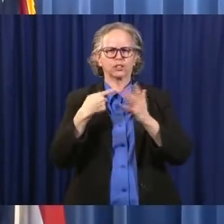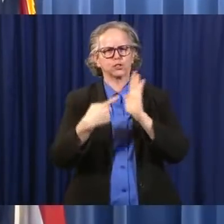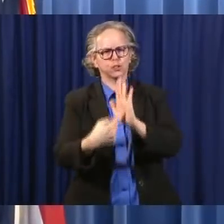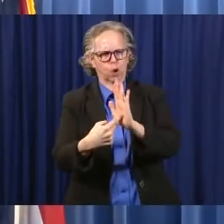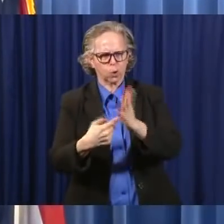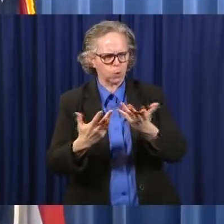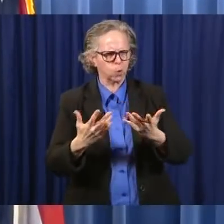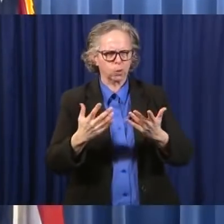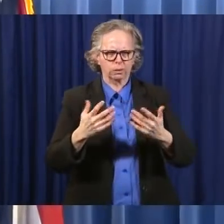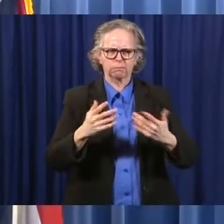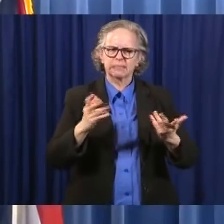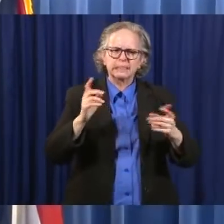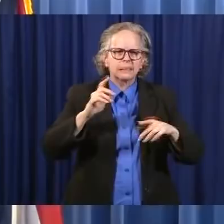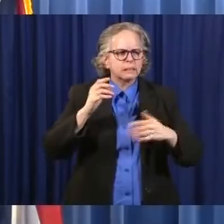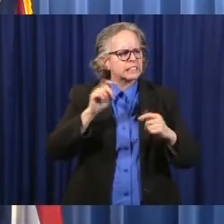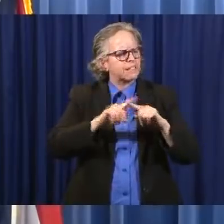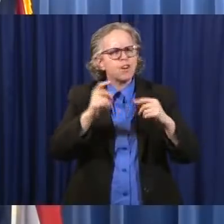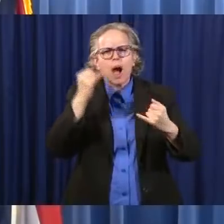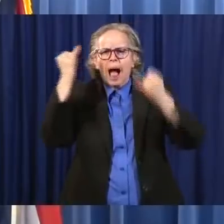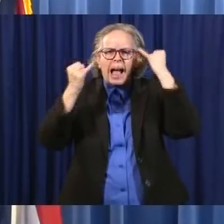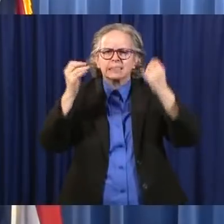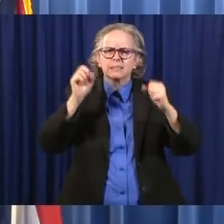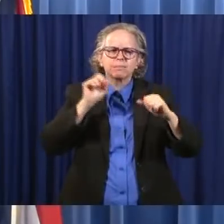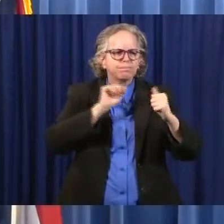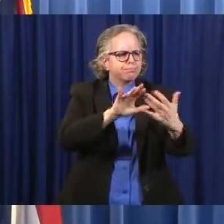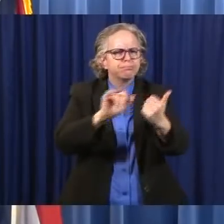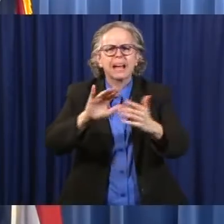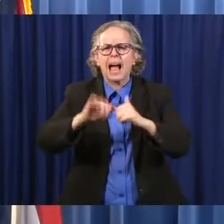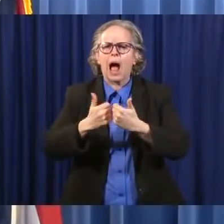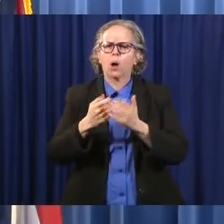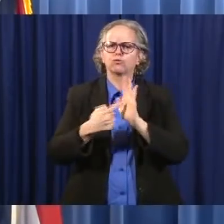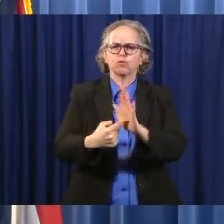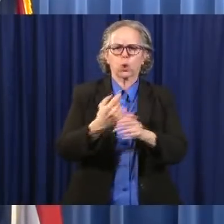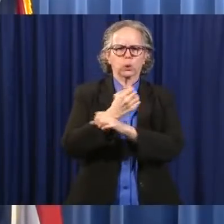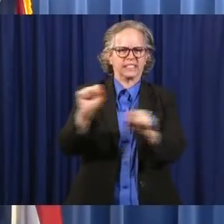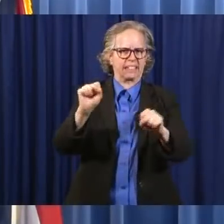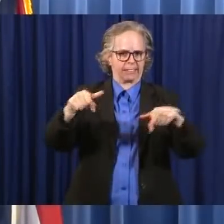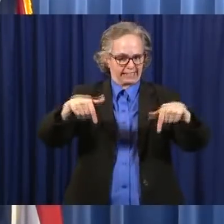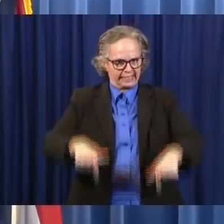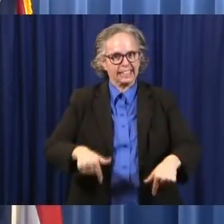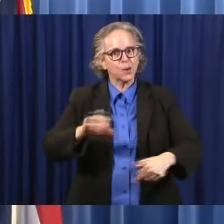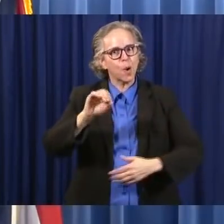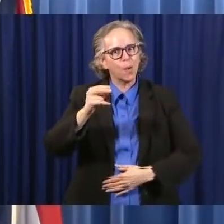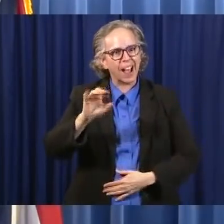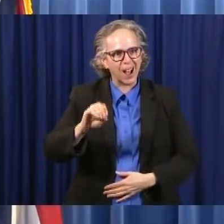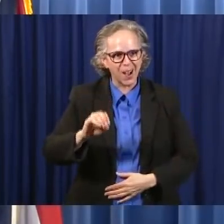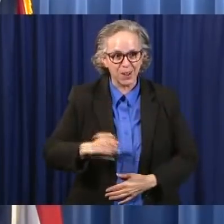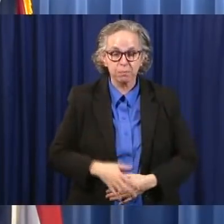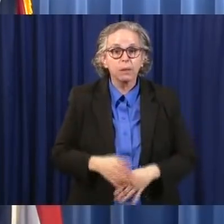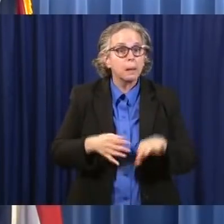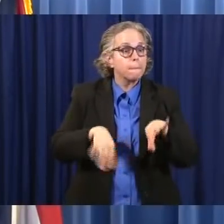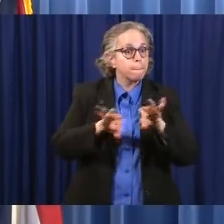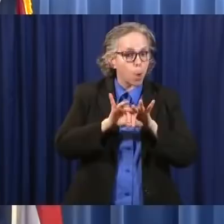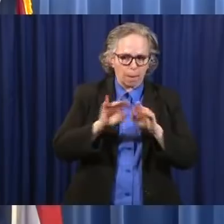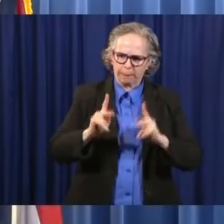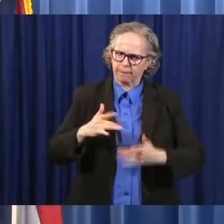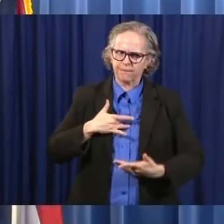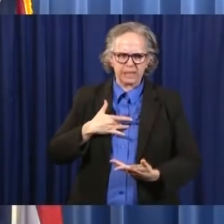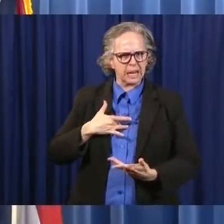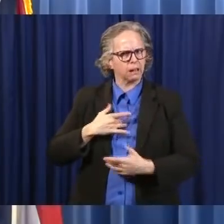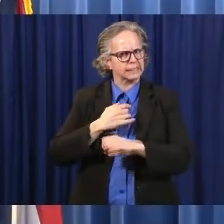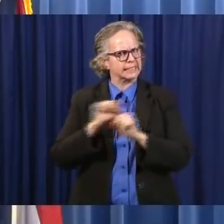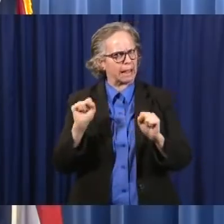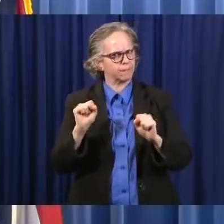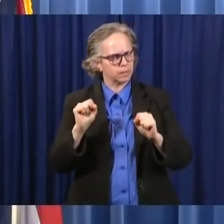the safety measures that are now in place in Ohio. It's important for people to feel safe when they go to work, and it's important for